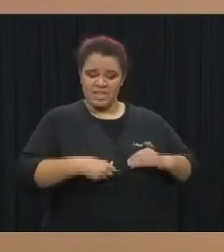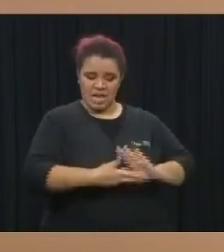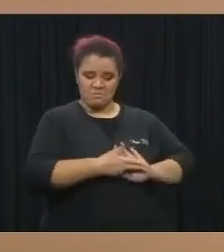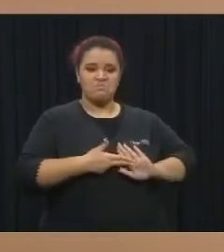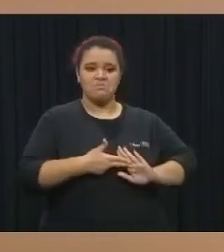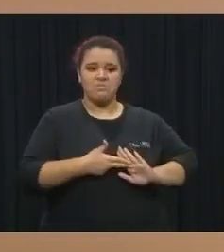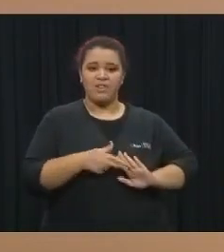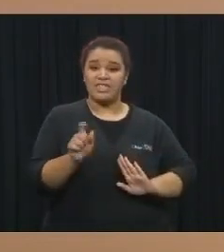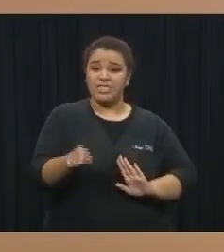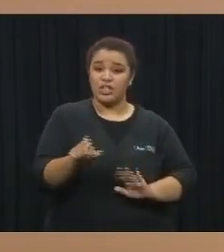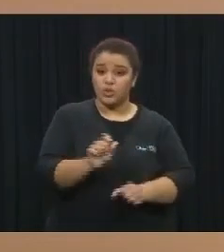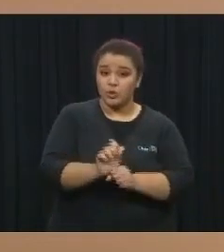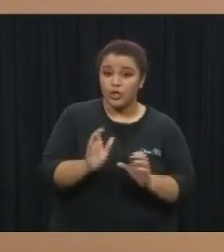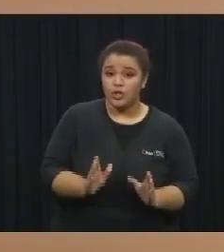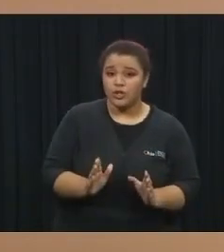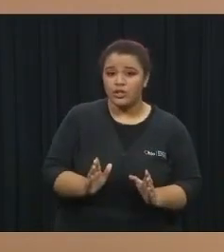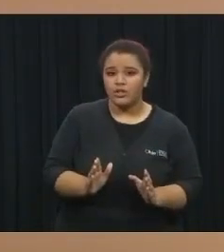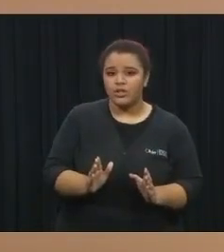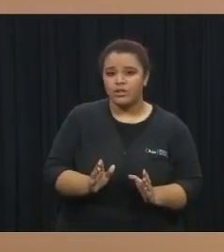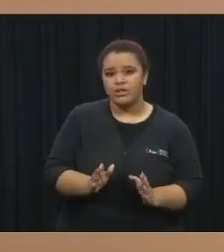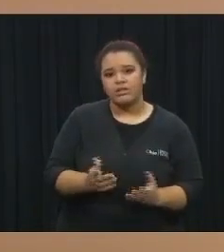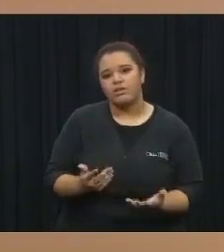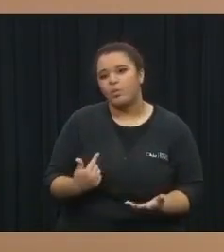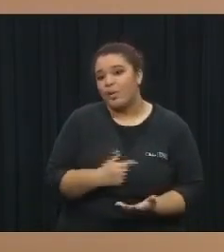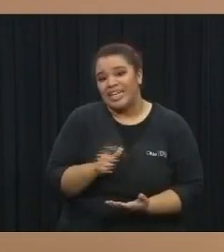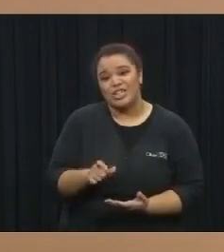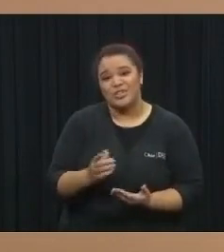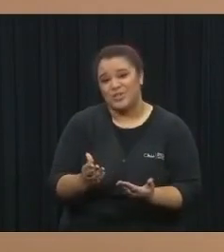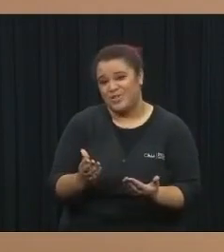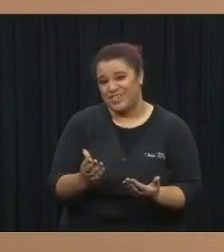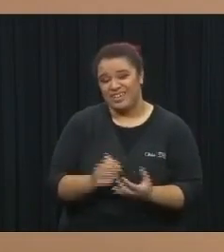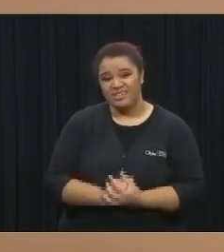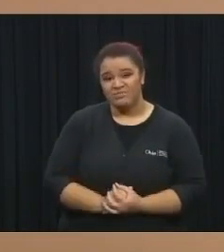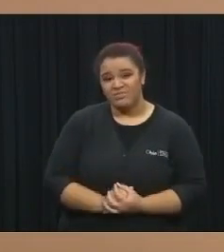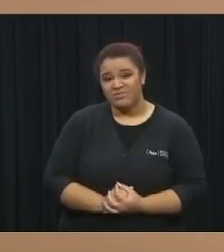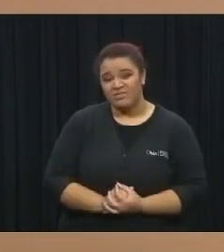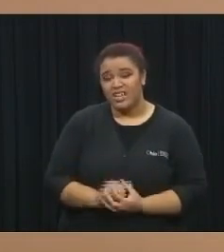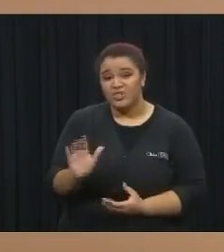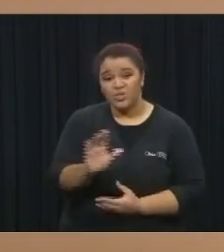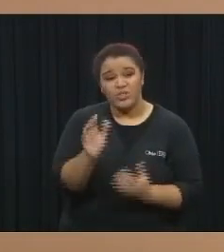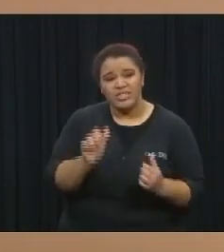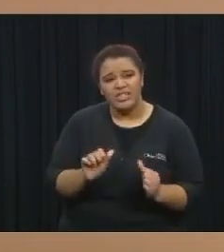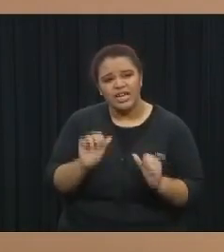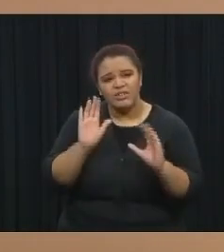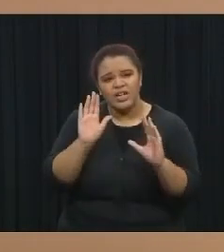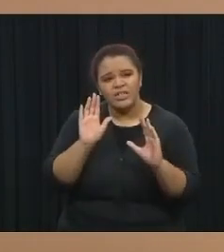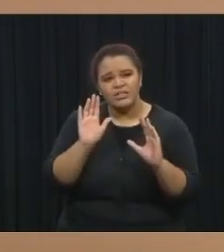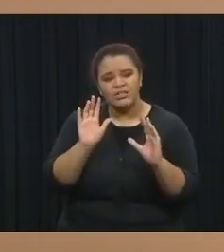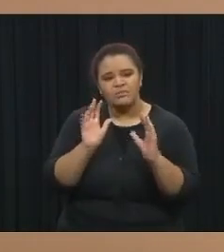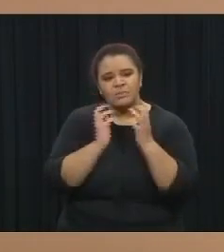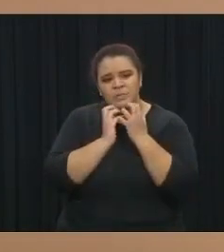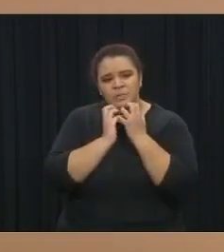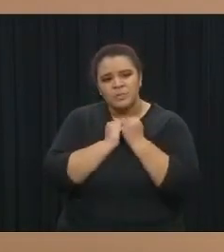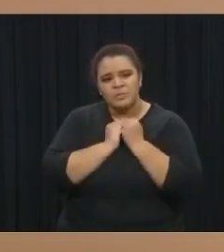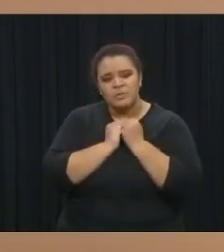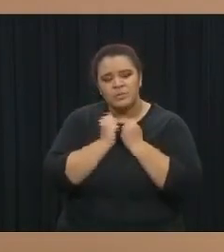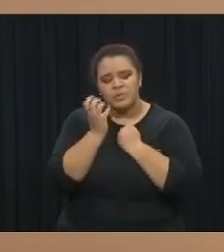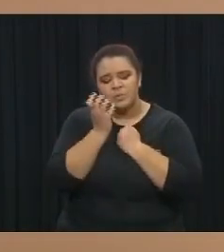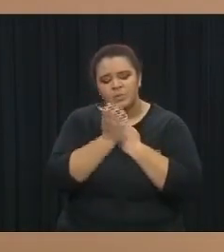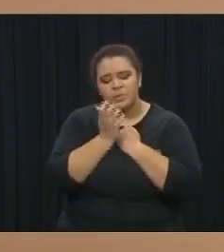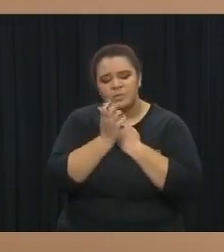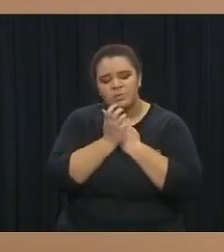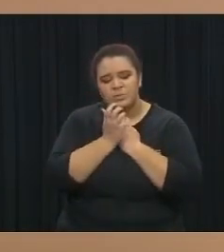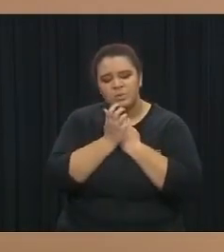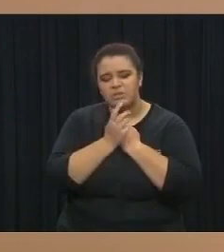and you're sacrificed during this time. It's nothing less than noble and patriotic. But we are all filling